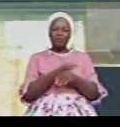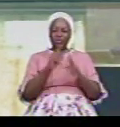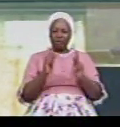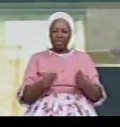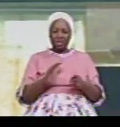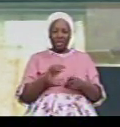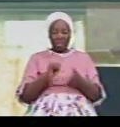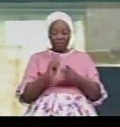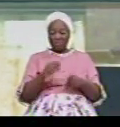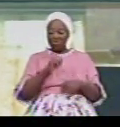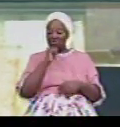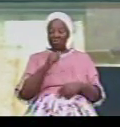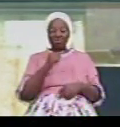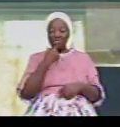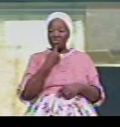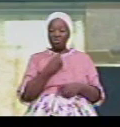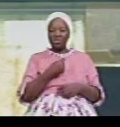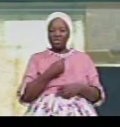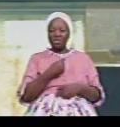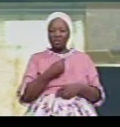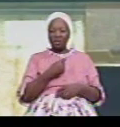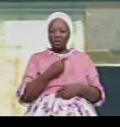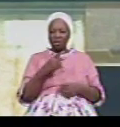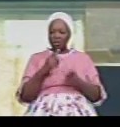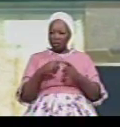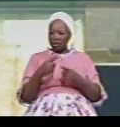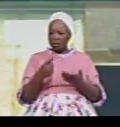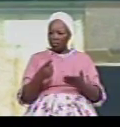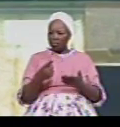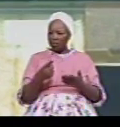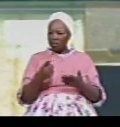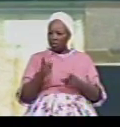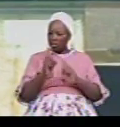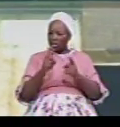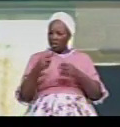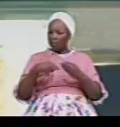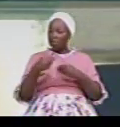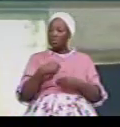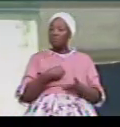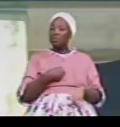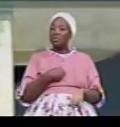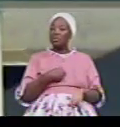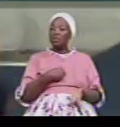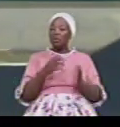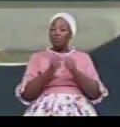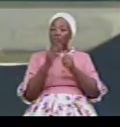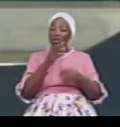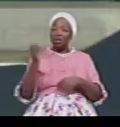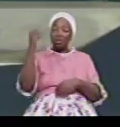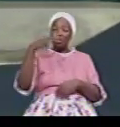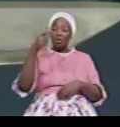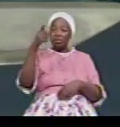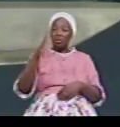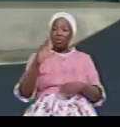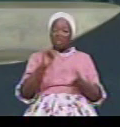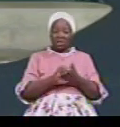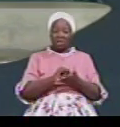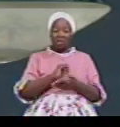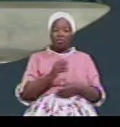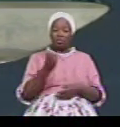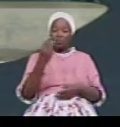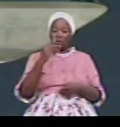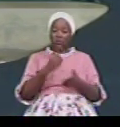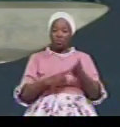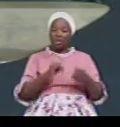serious person. You say, you know what? You're talking about me. Without the grace of God, that's what I was. I was